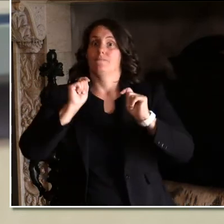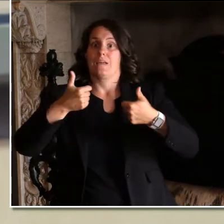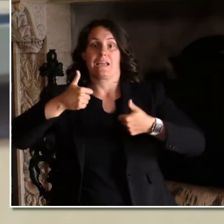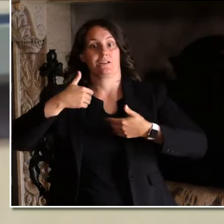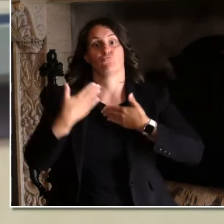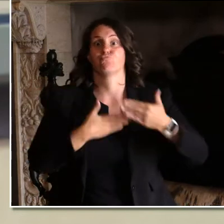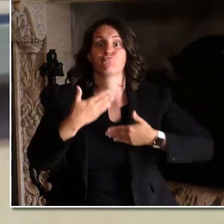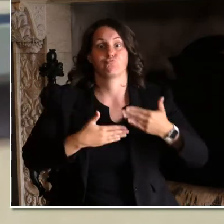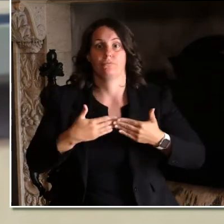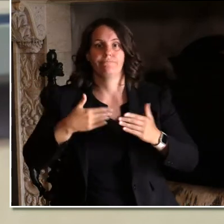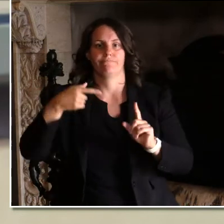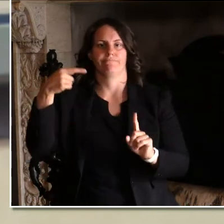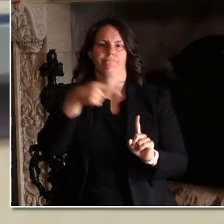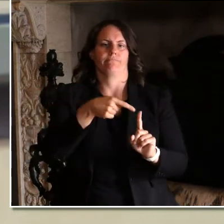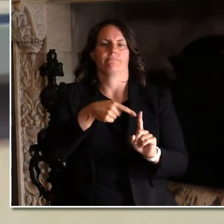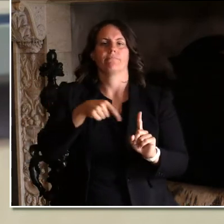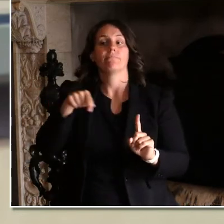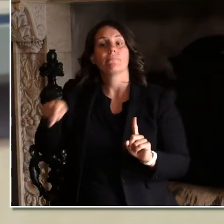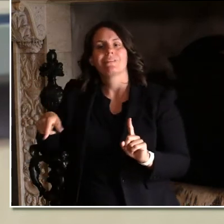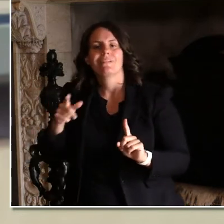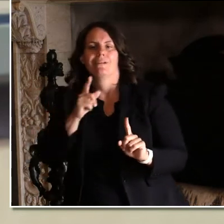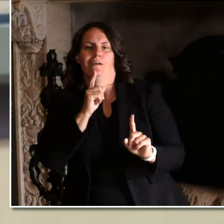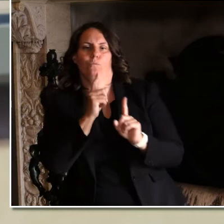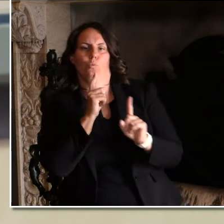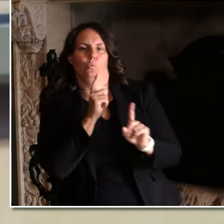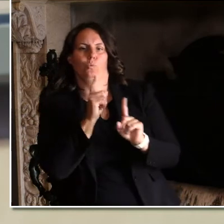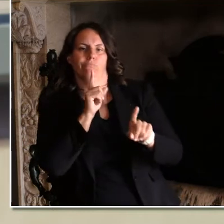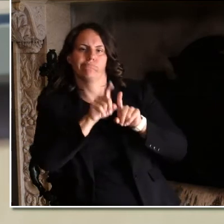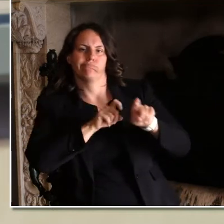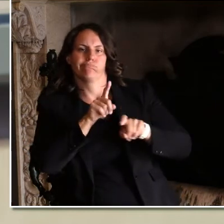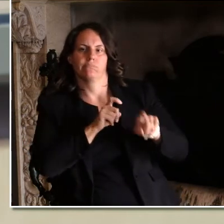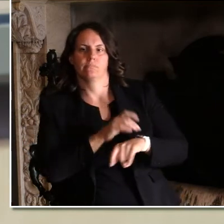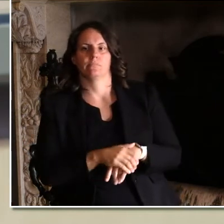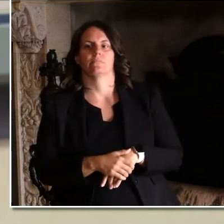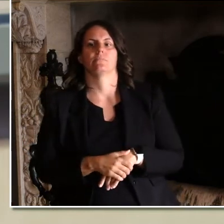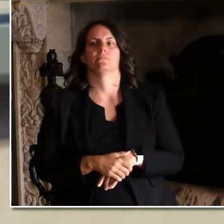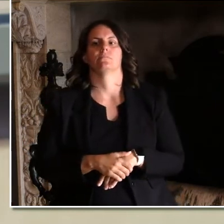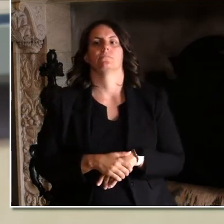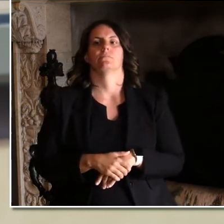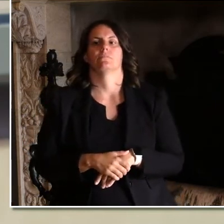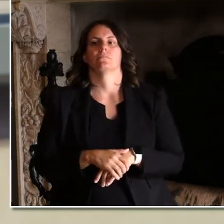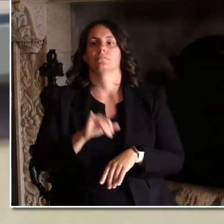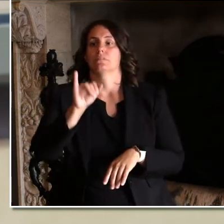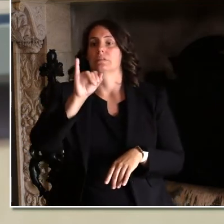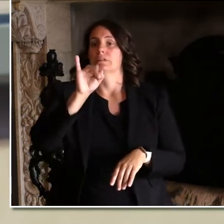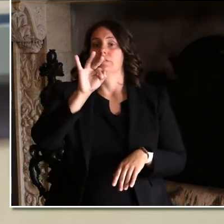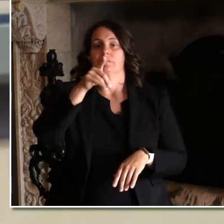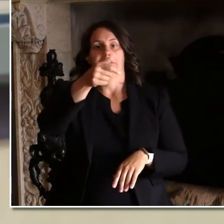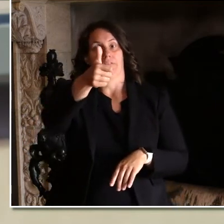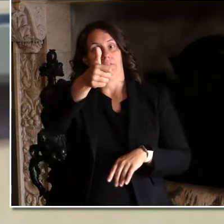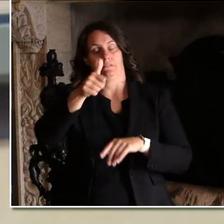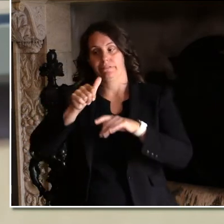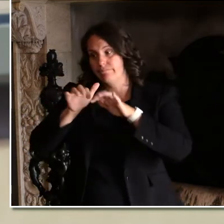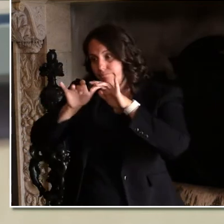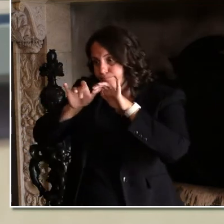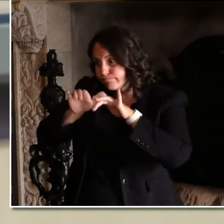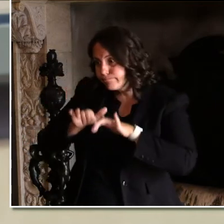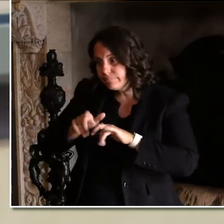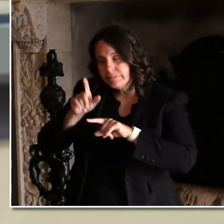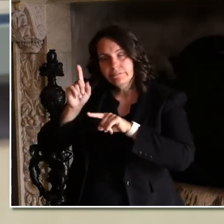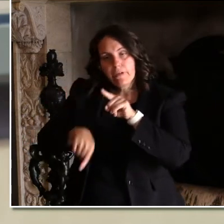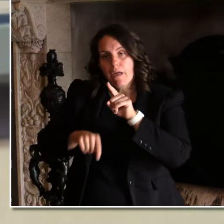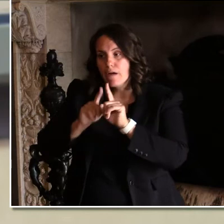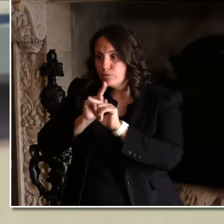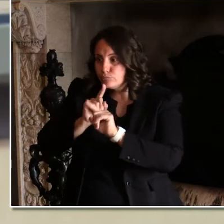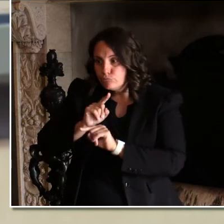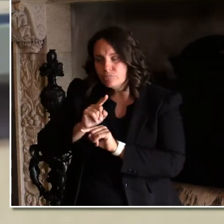up without COVID Connect, you're one of the first people that you encounter are the soldiers are airmen, and